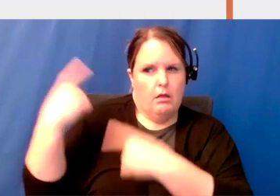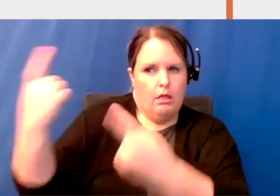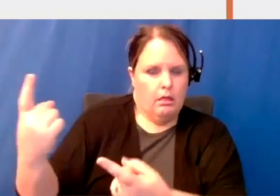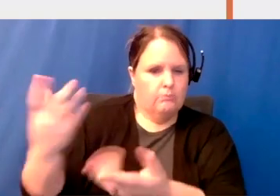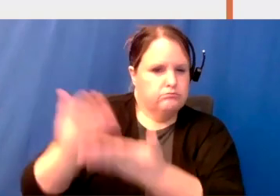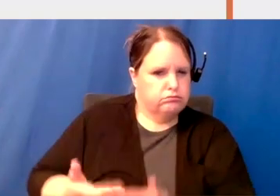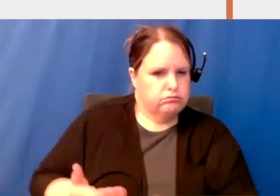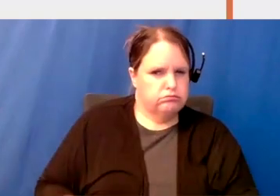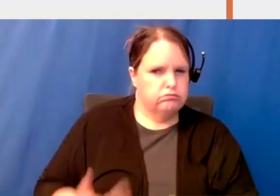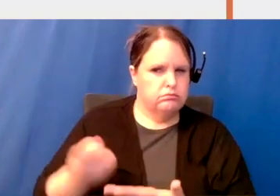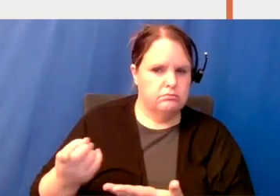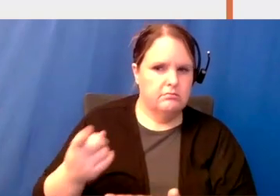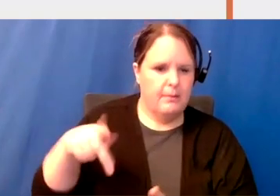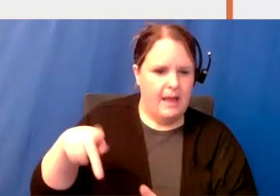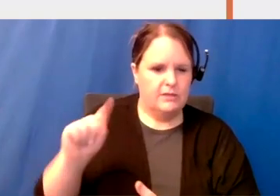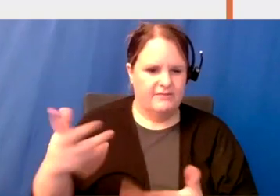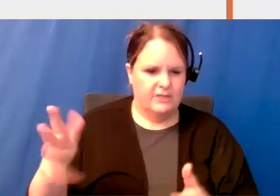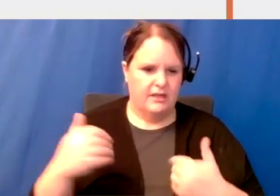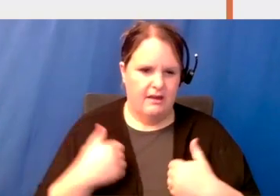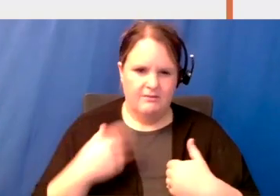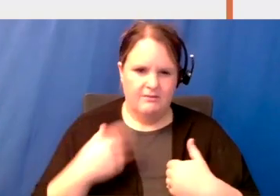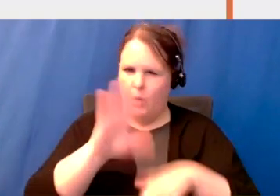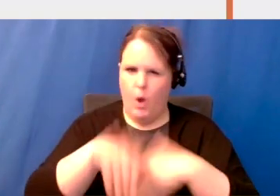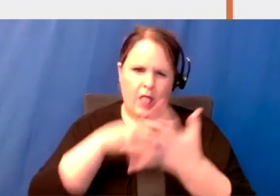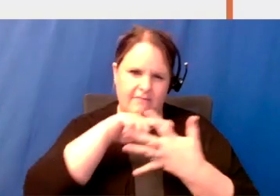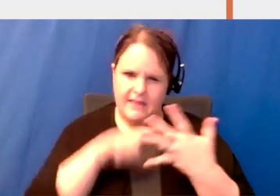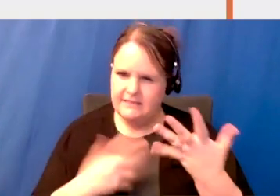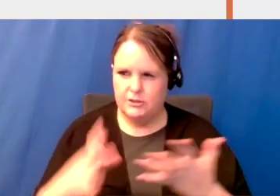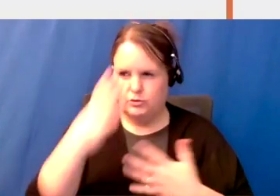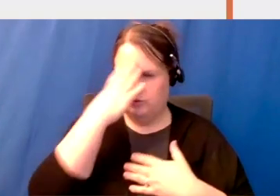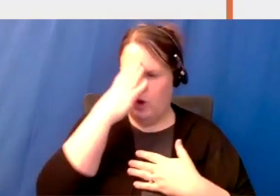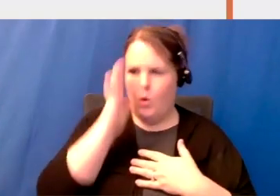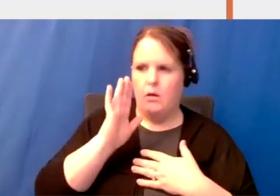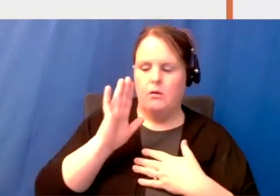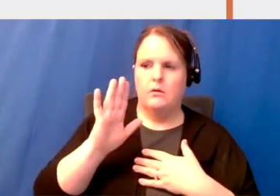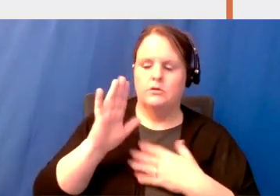the subrecipient. So all of these factors go into the subrecipient risk.